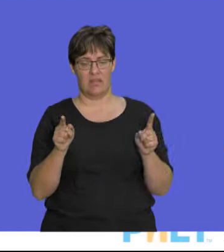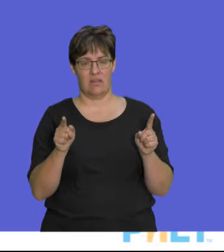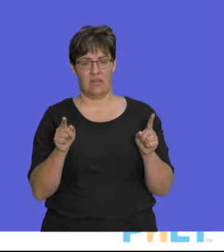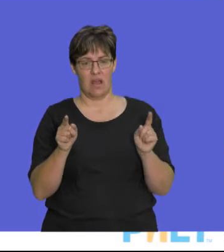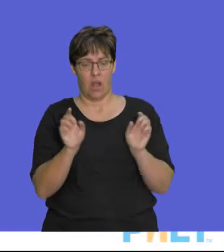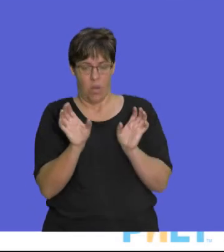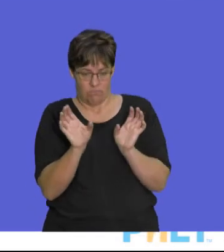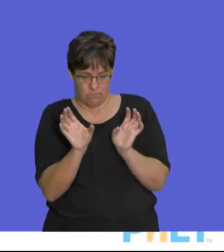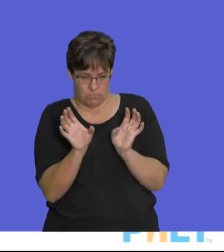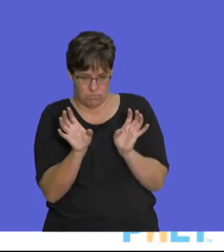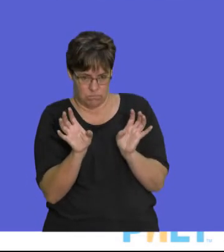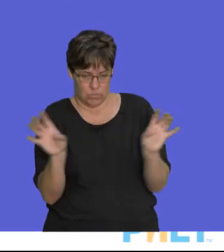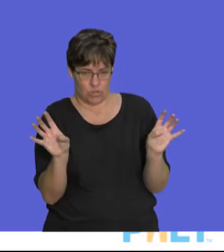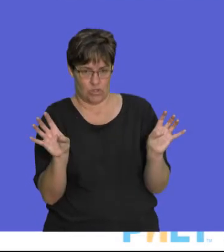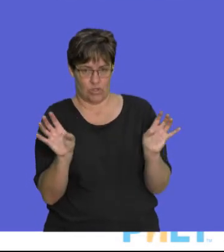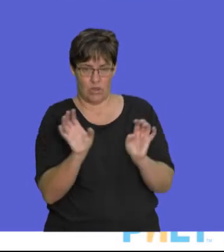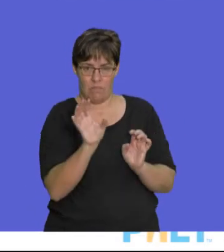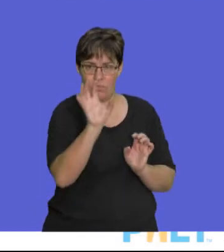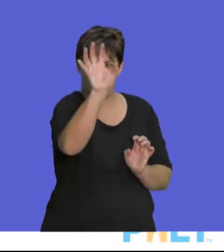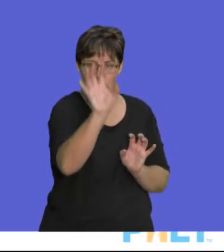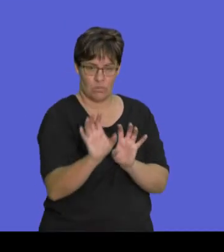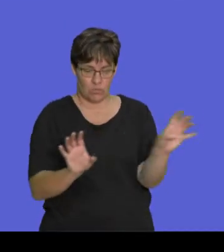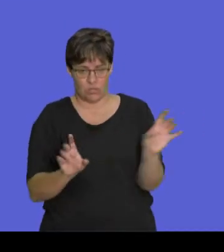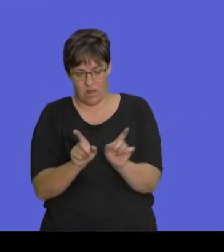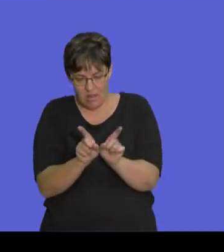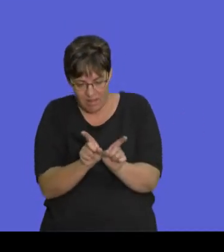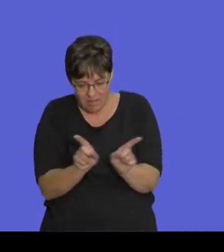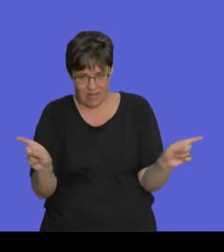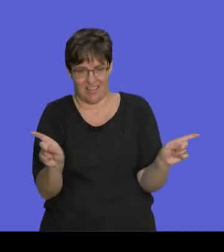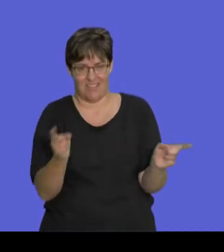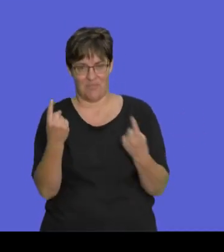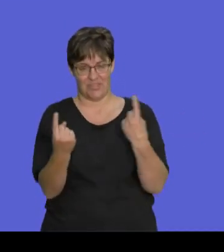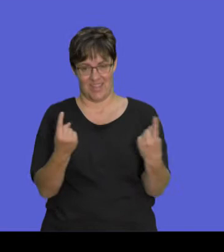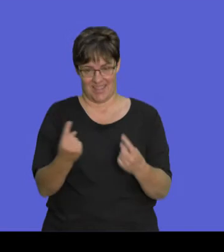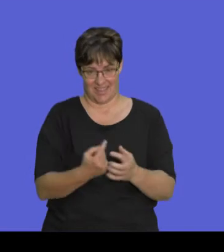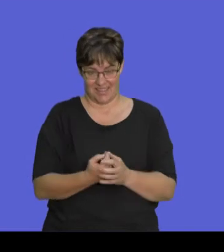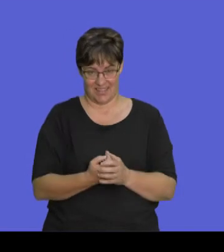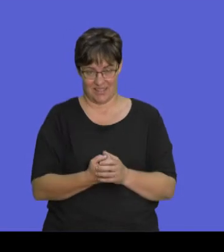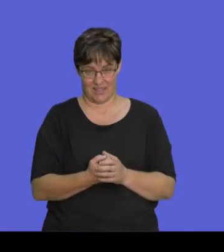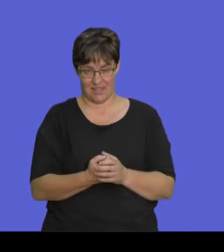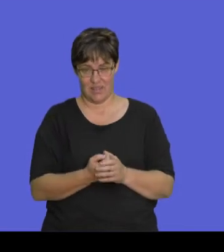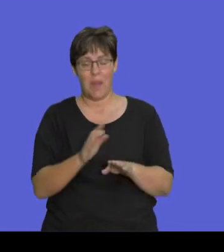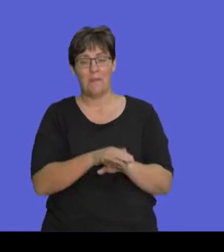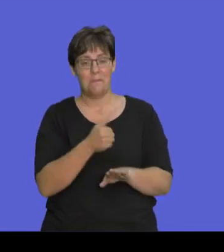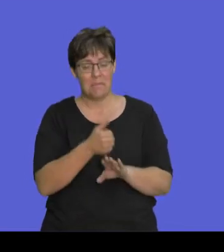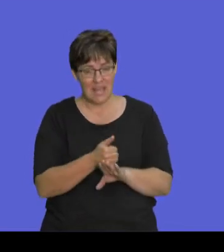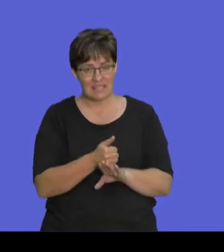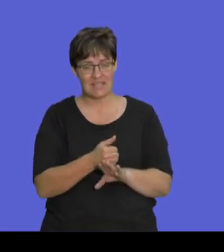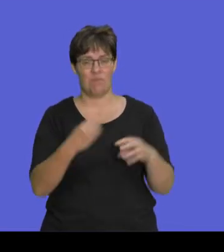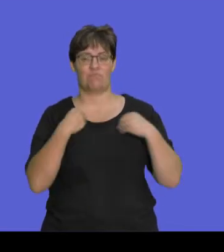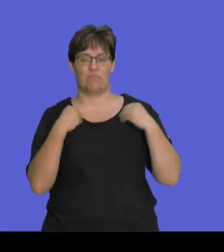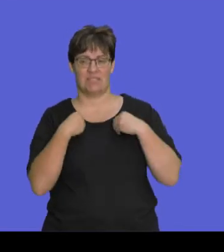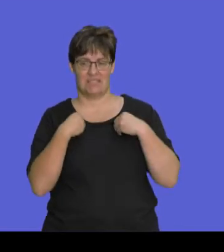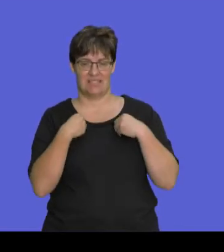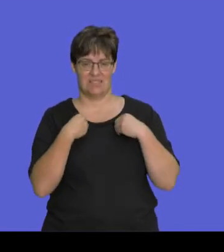our representation, based on the properties of electric field lines, would know that these 2 are